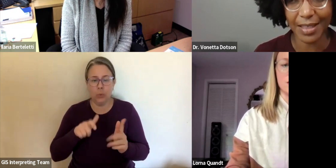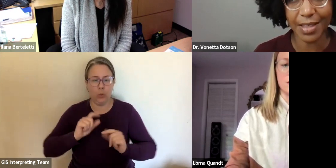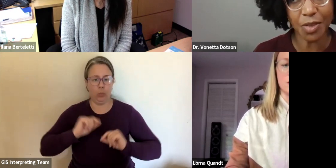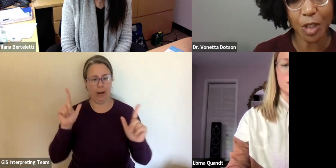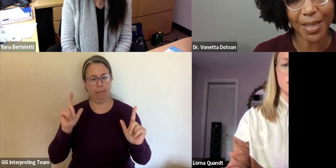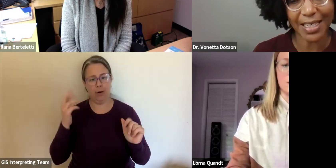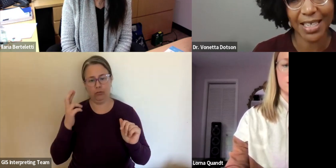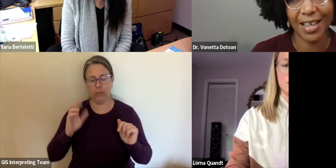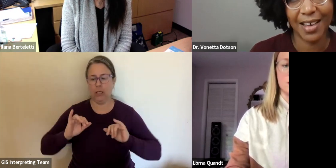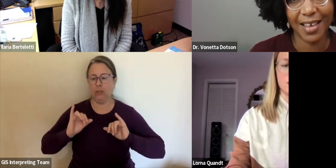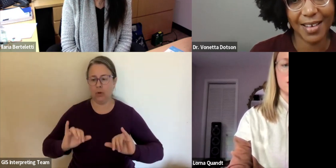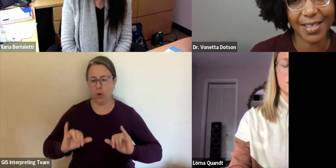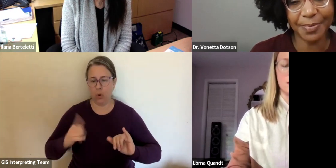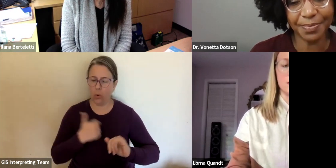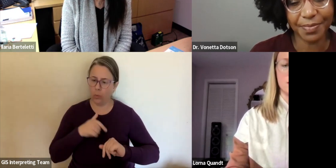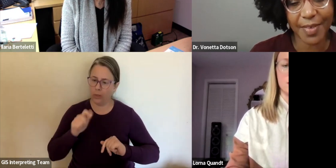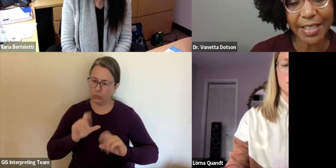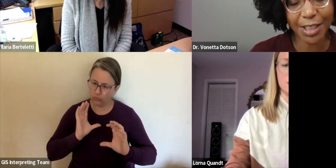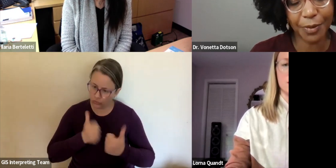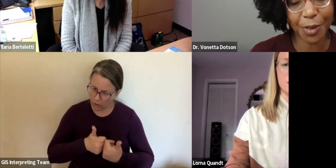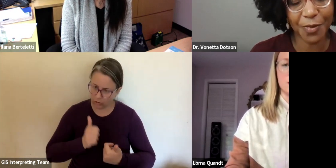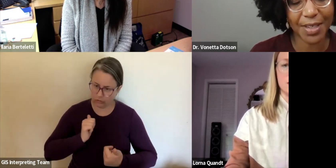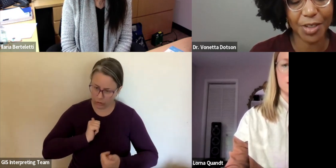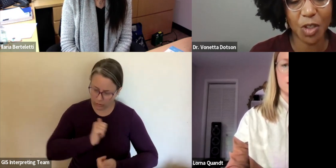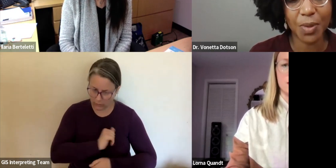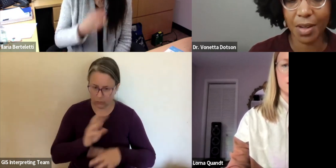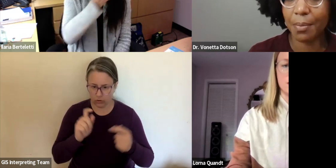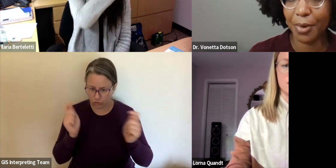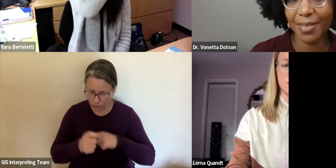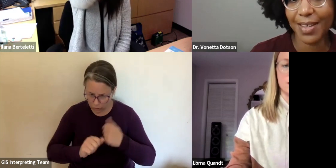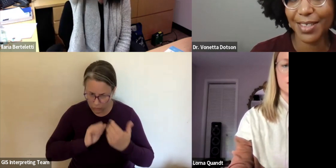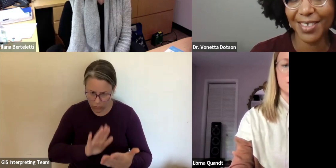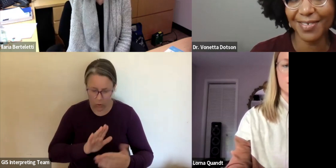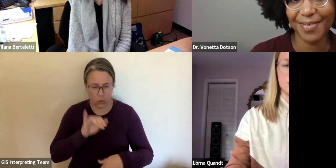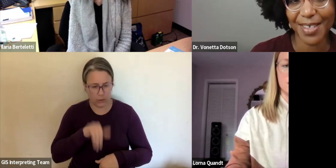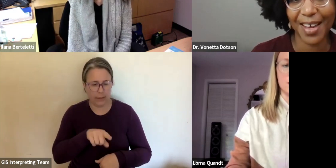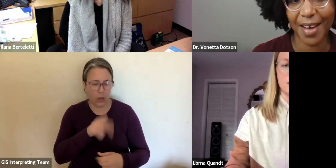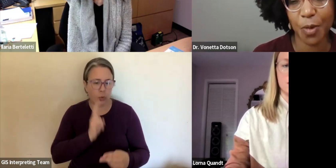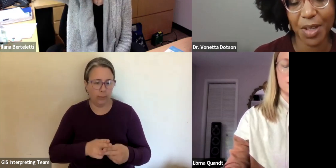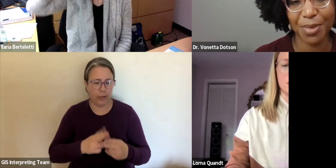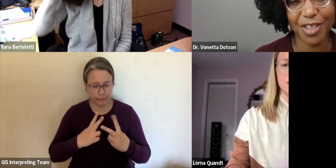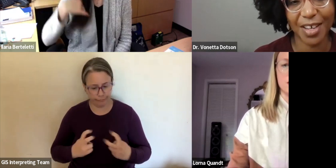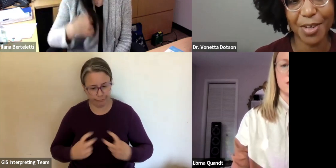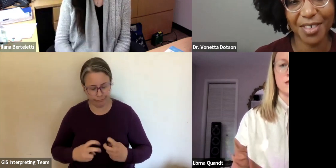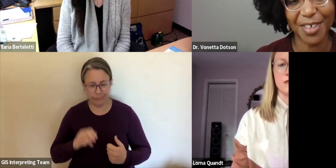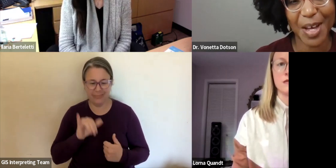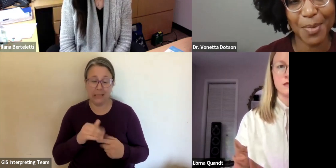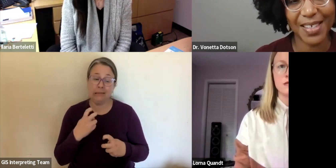It's a difficult thing to do, but an important thing to do. So I really appreciate your comments. Thank you.